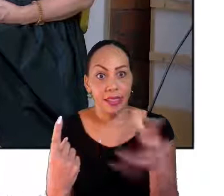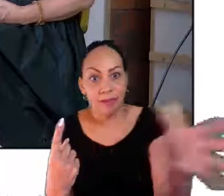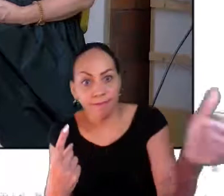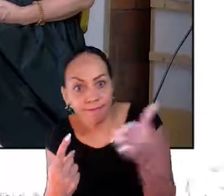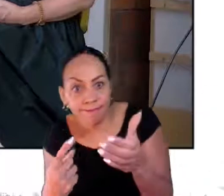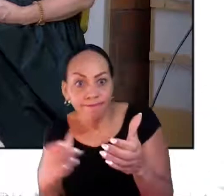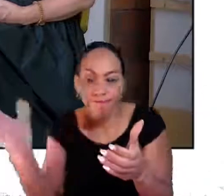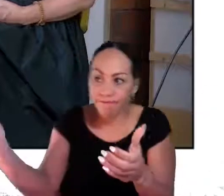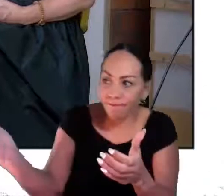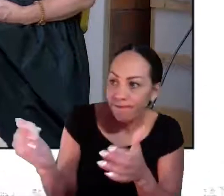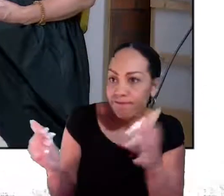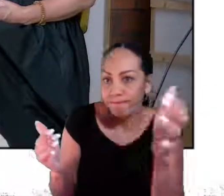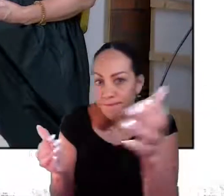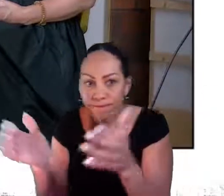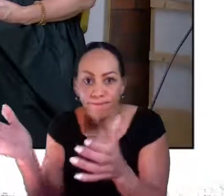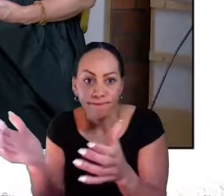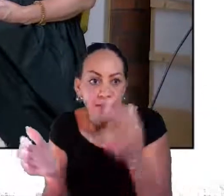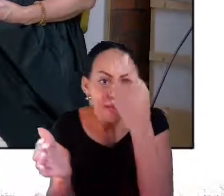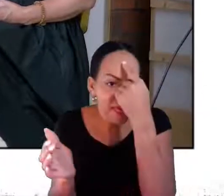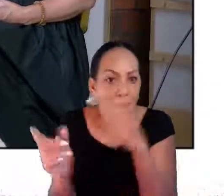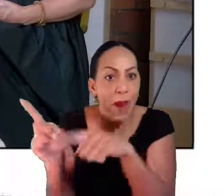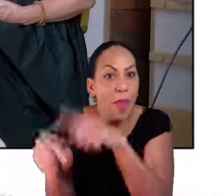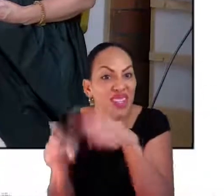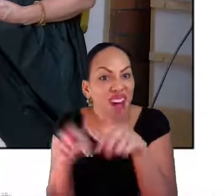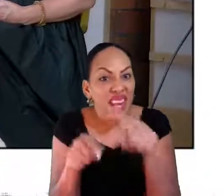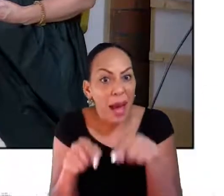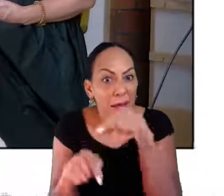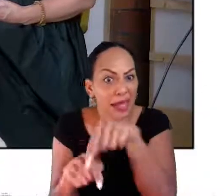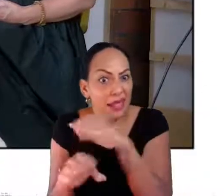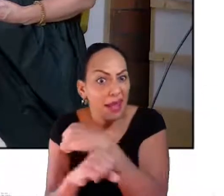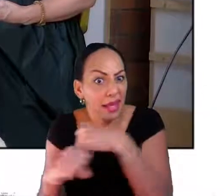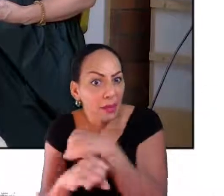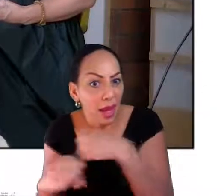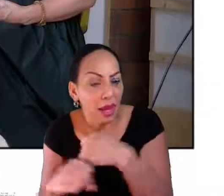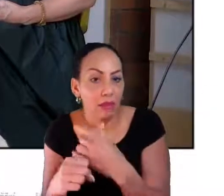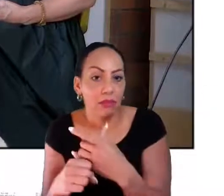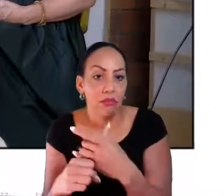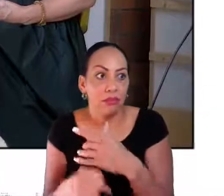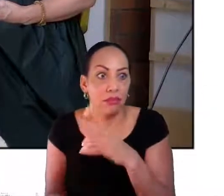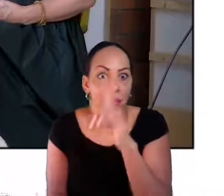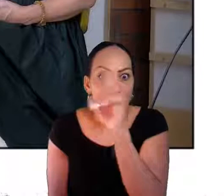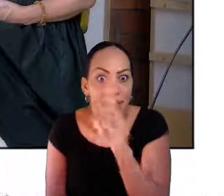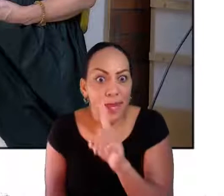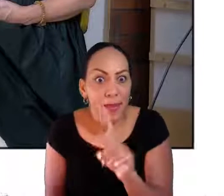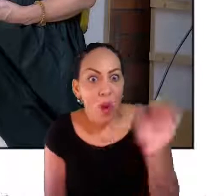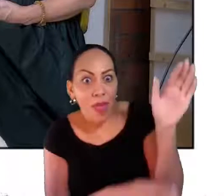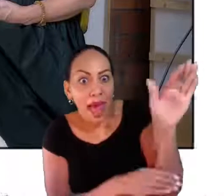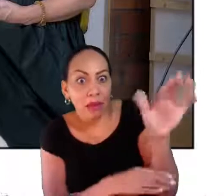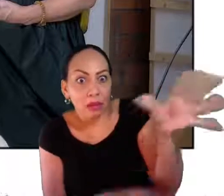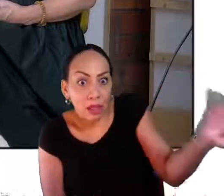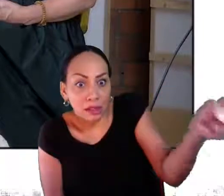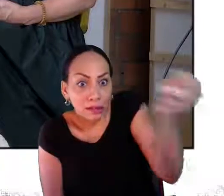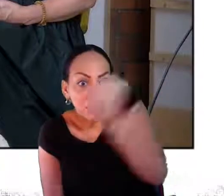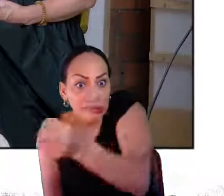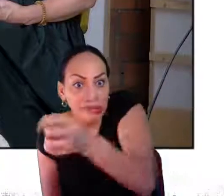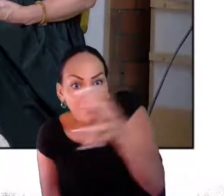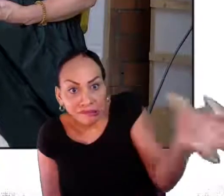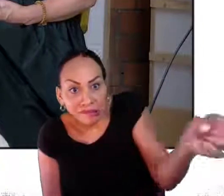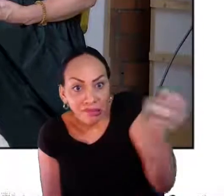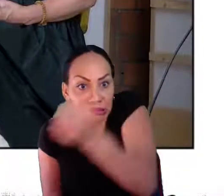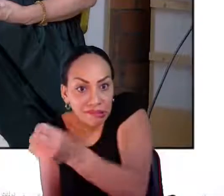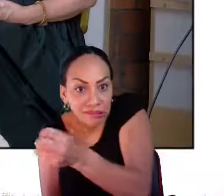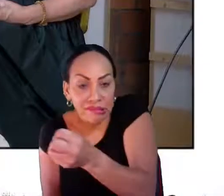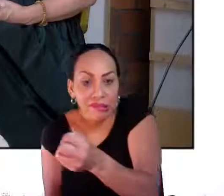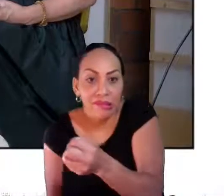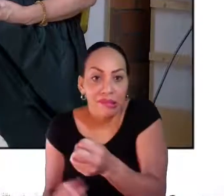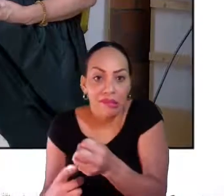dynamics were in that kind of a space, and how do you bring in people from the outside, and how do you grow to bring it back to the ideas of Bristol and Bath Creative R&D, how do you grow